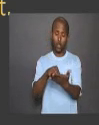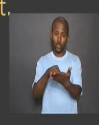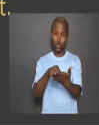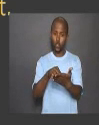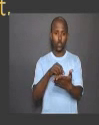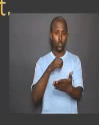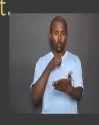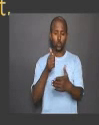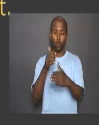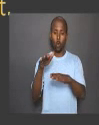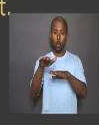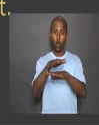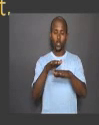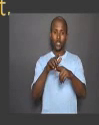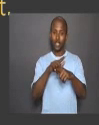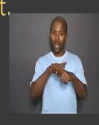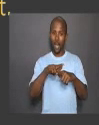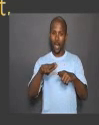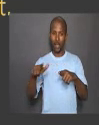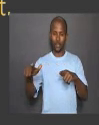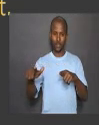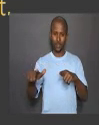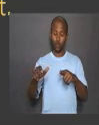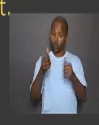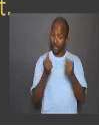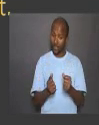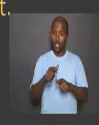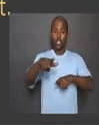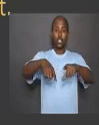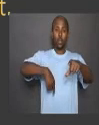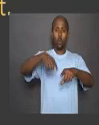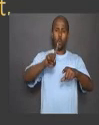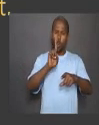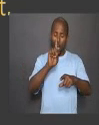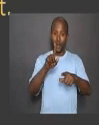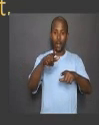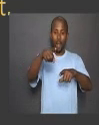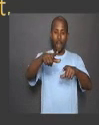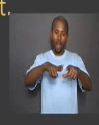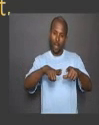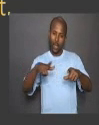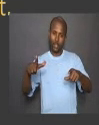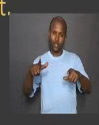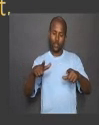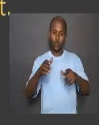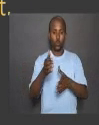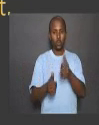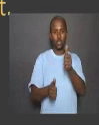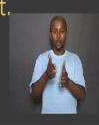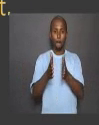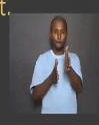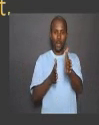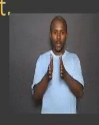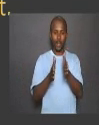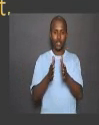the line, we can draw exactly one line which is parallel